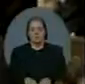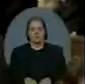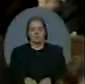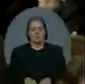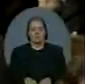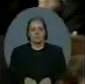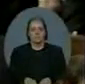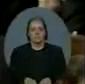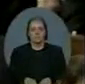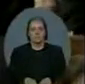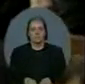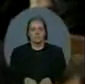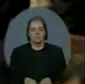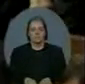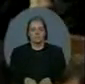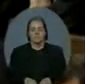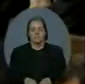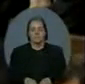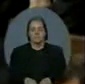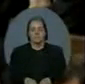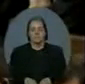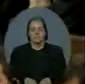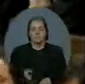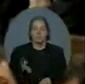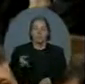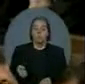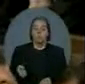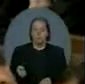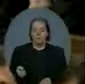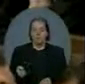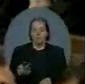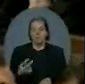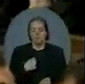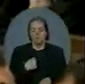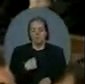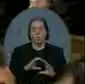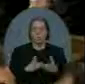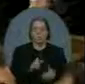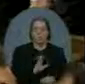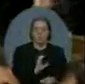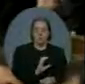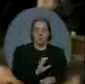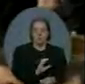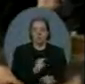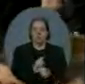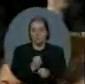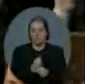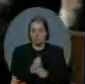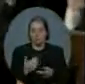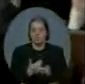courts by the Conservative Party of Canada because of the unequal treatment of the Conservative Party compared with other parties, including